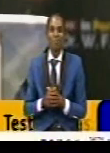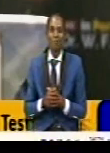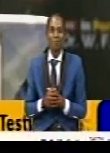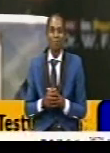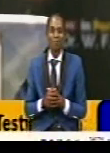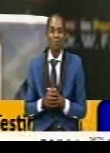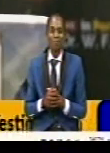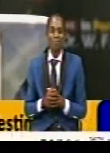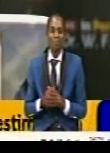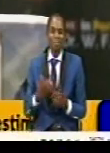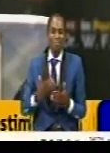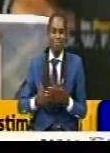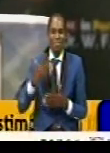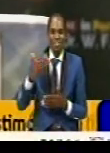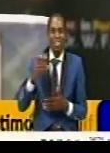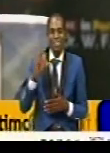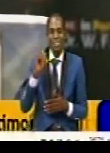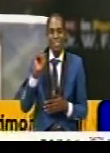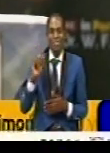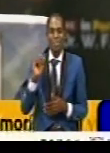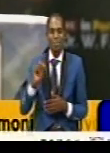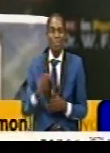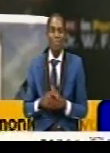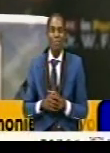Today is your day.